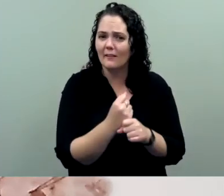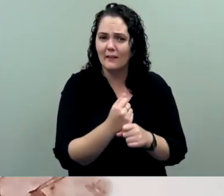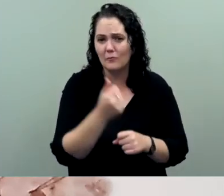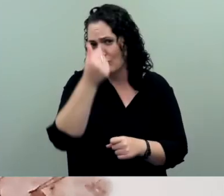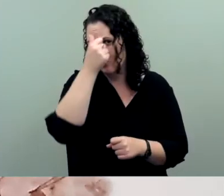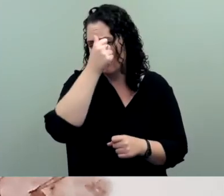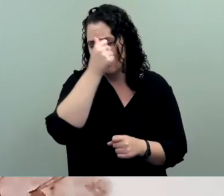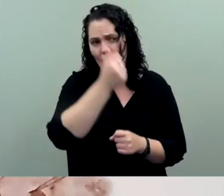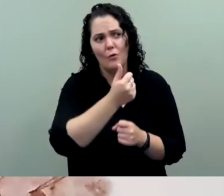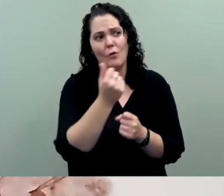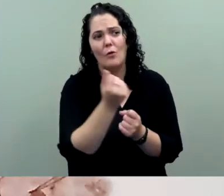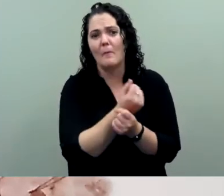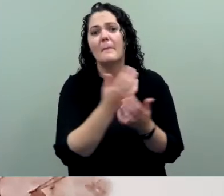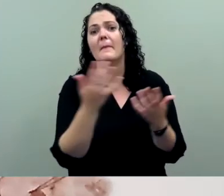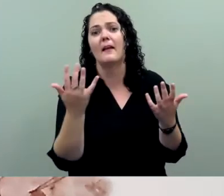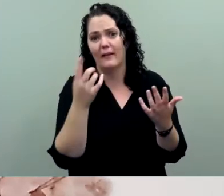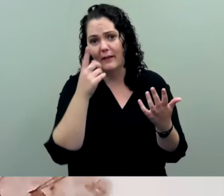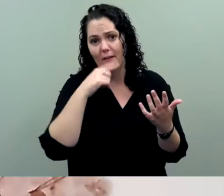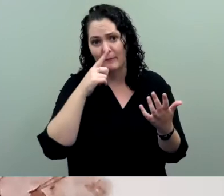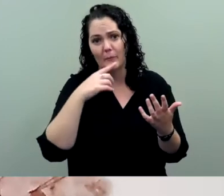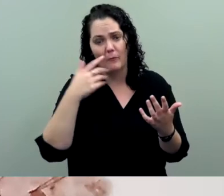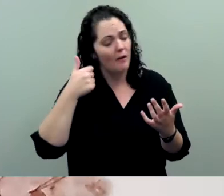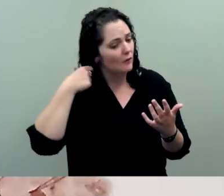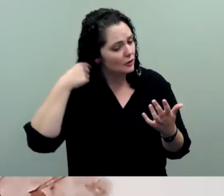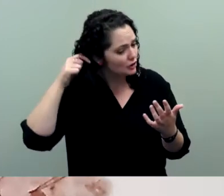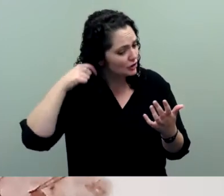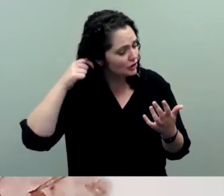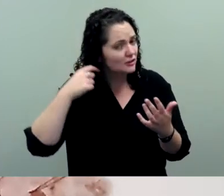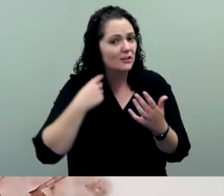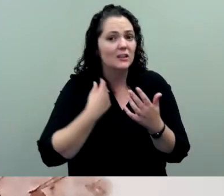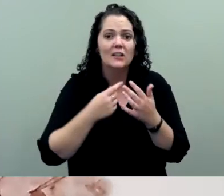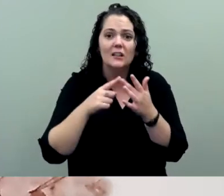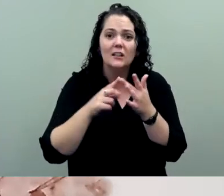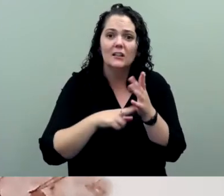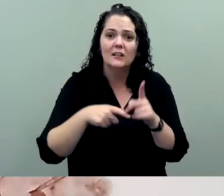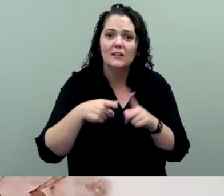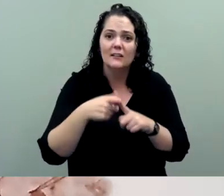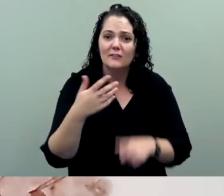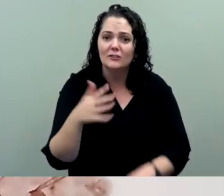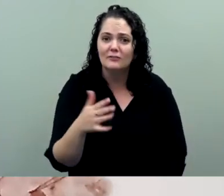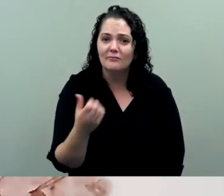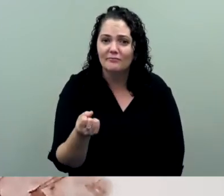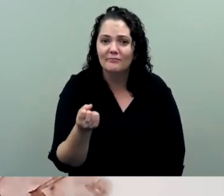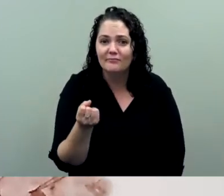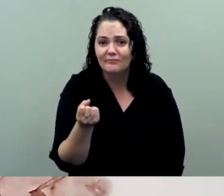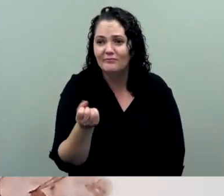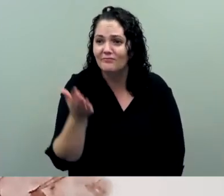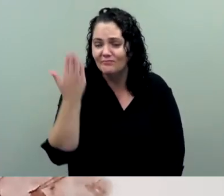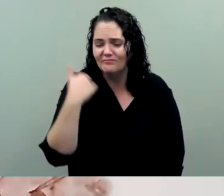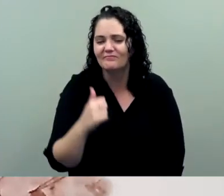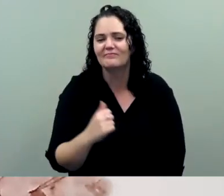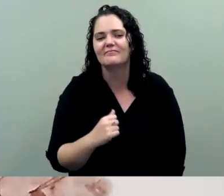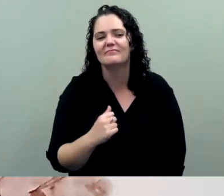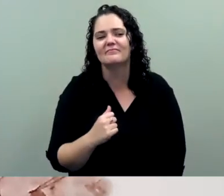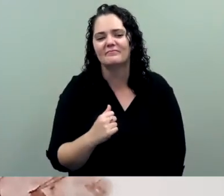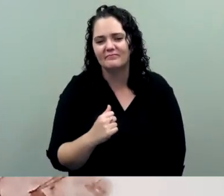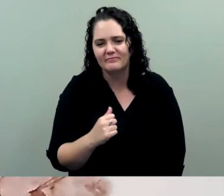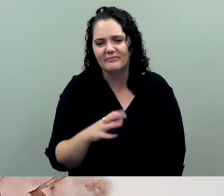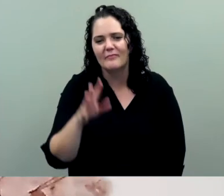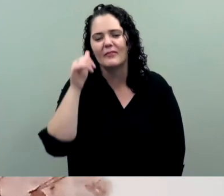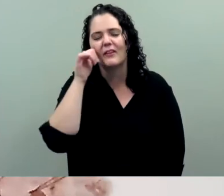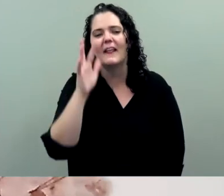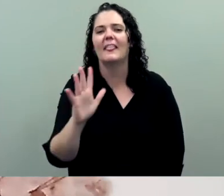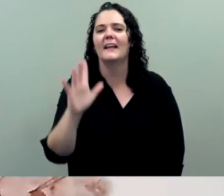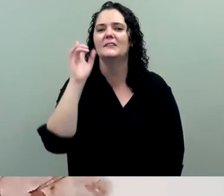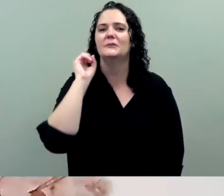own hair into puddles of ink. Nice. Now, again, as I said to you last week, it's really interesting